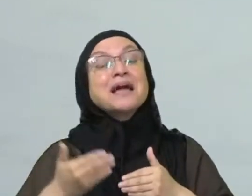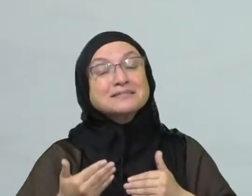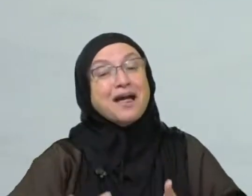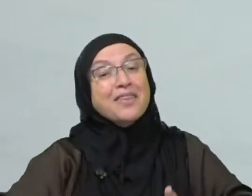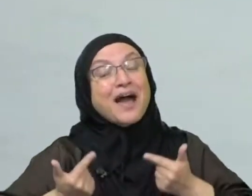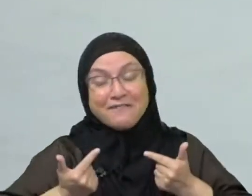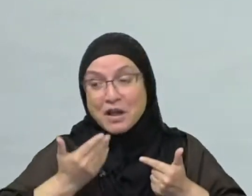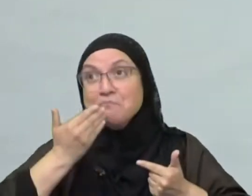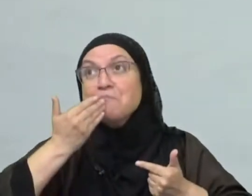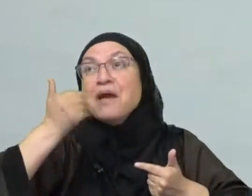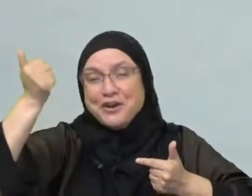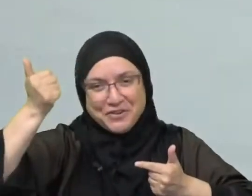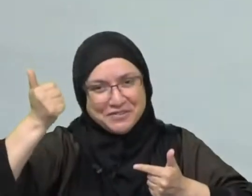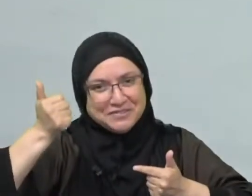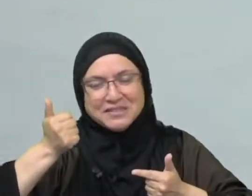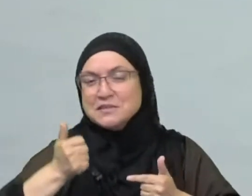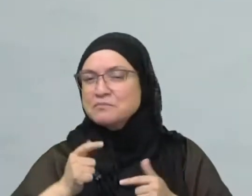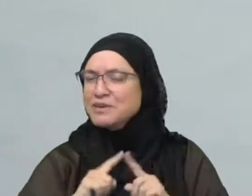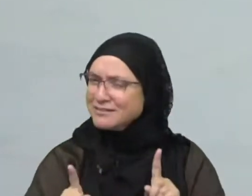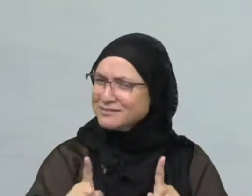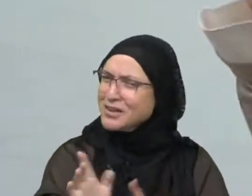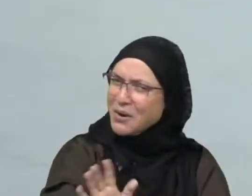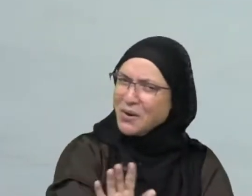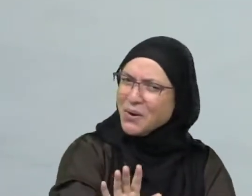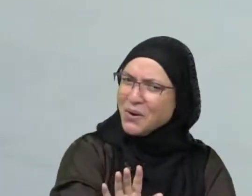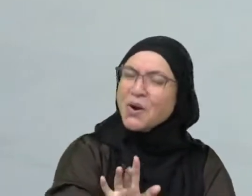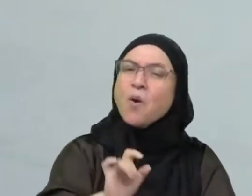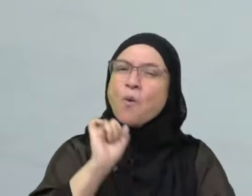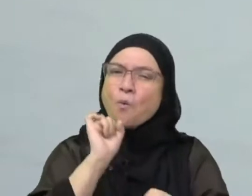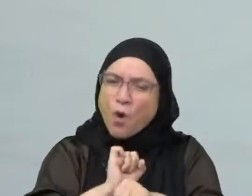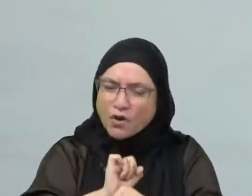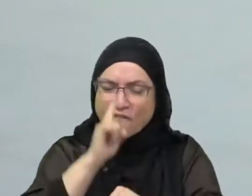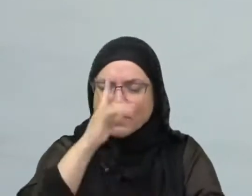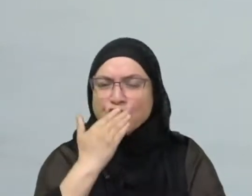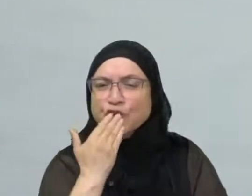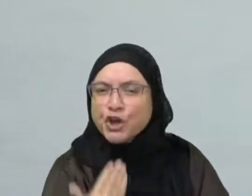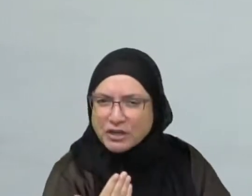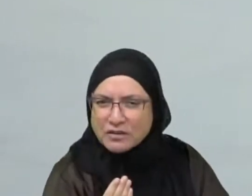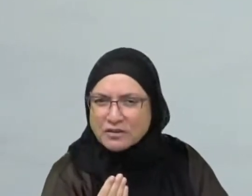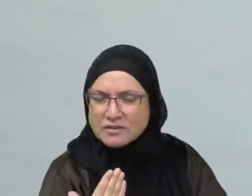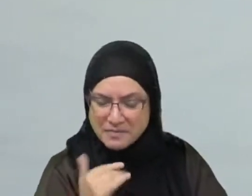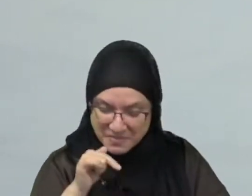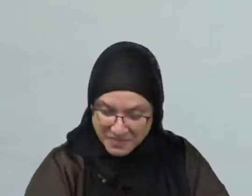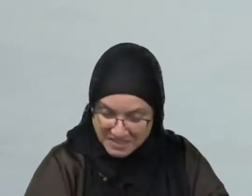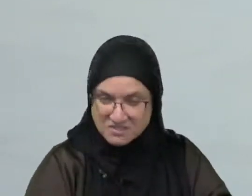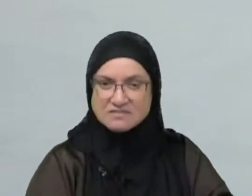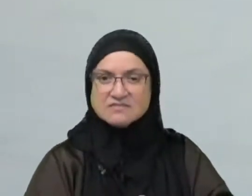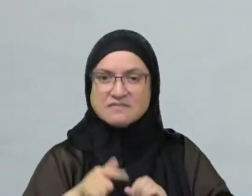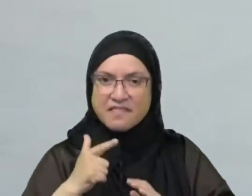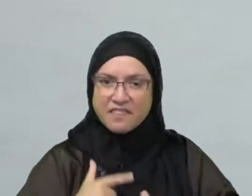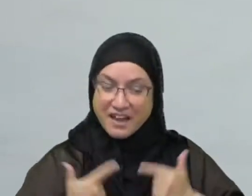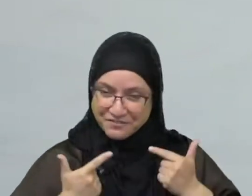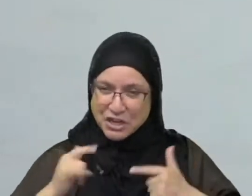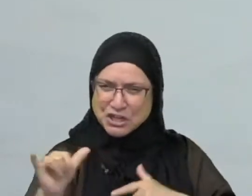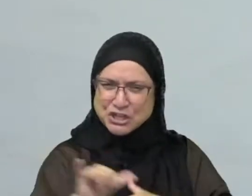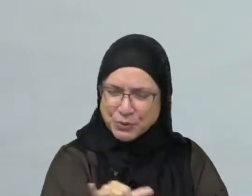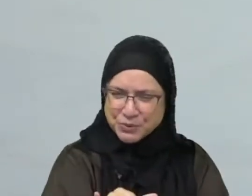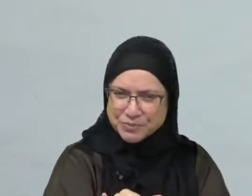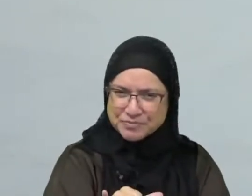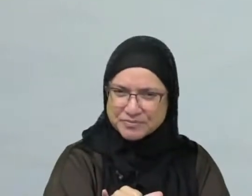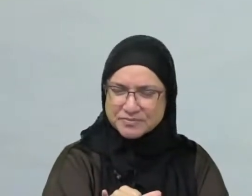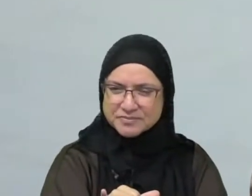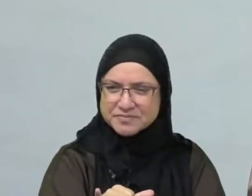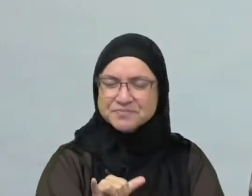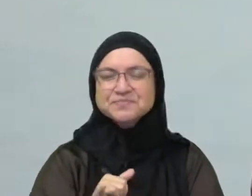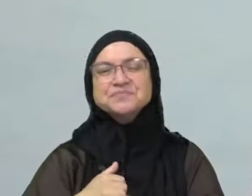rectification in the name of a better afterlife. But when we ourselves go through this